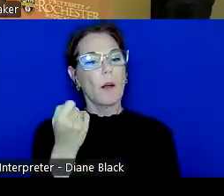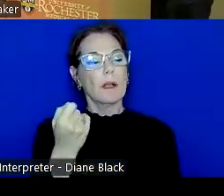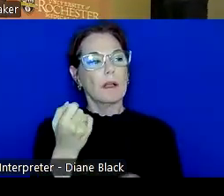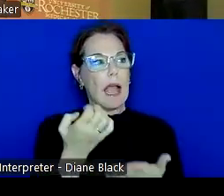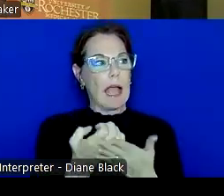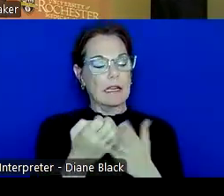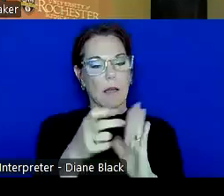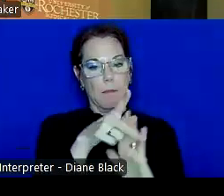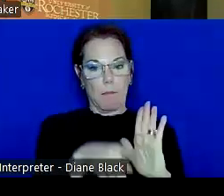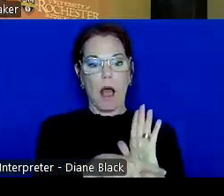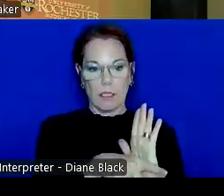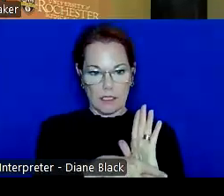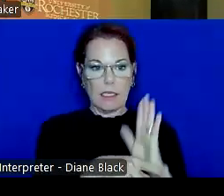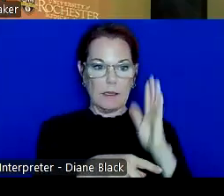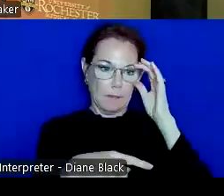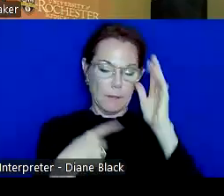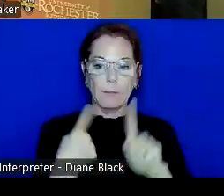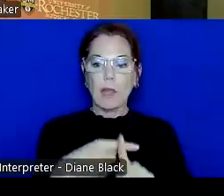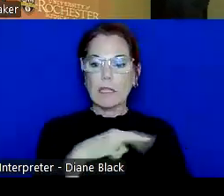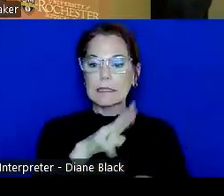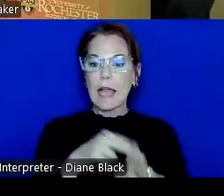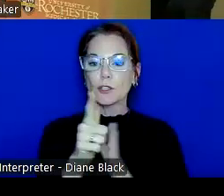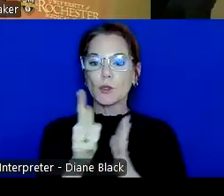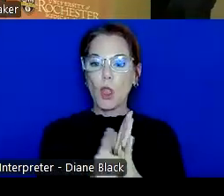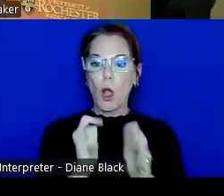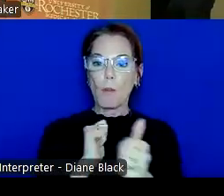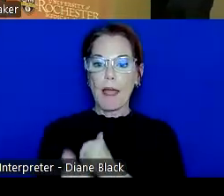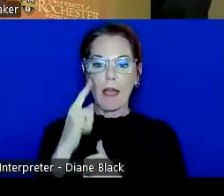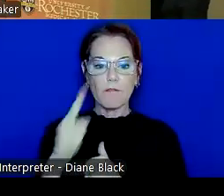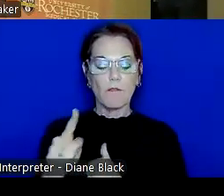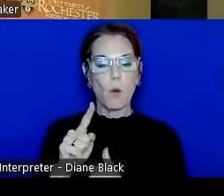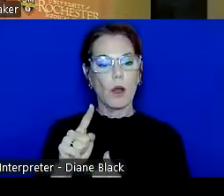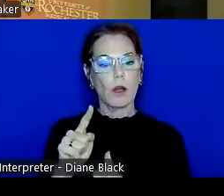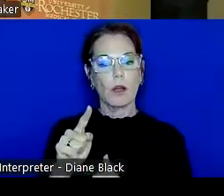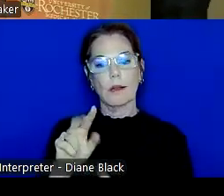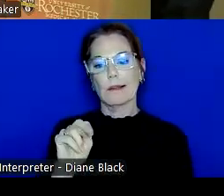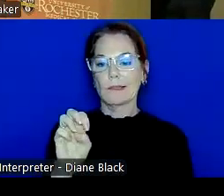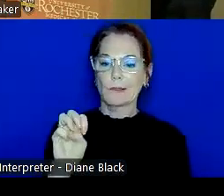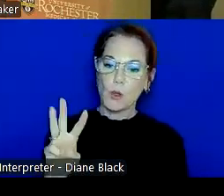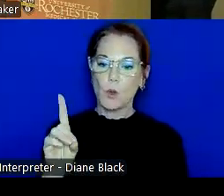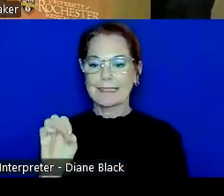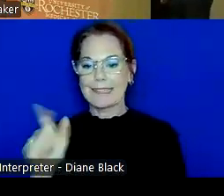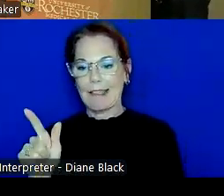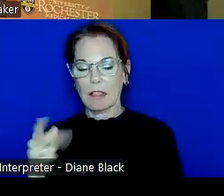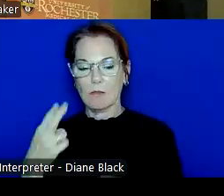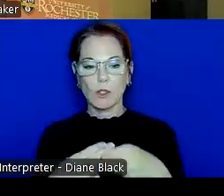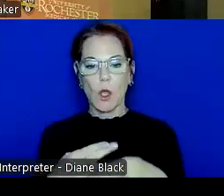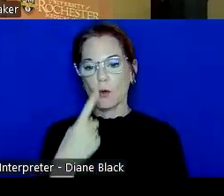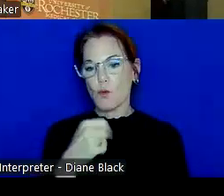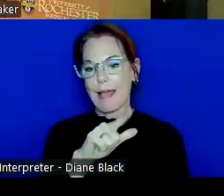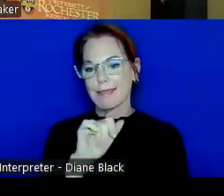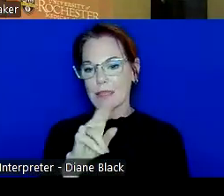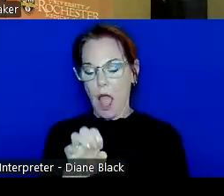economic policy and a national law passed as part of the New Deal called redlining. Just to review with you that may not know, the government